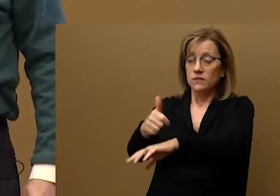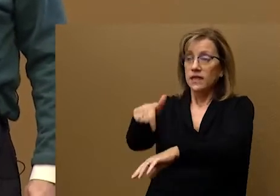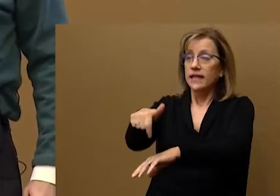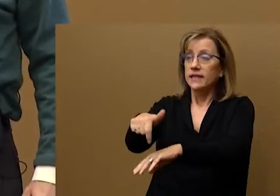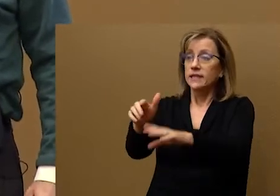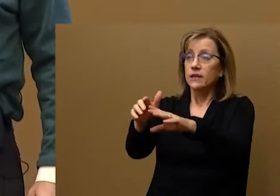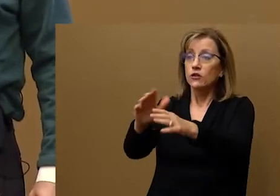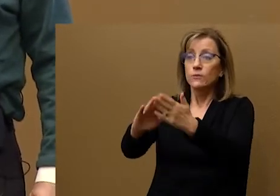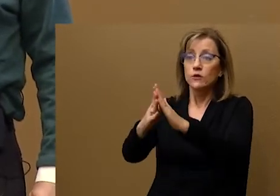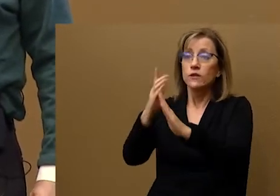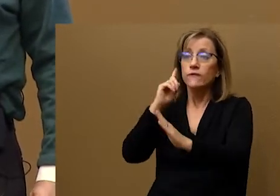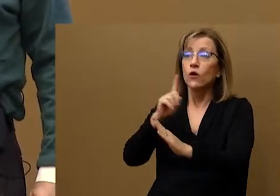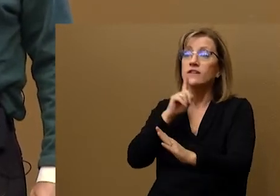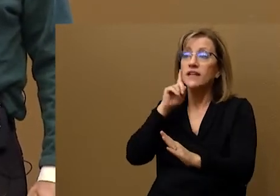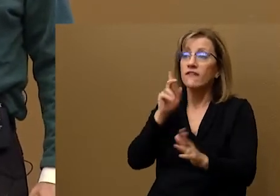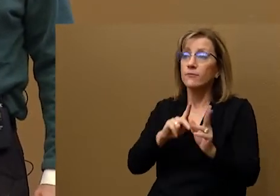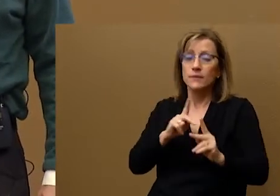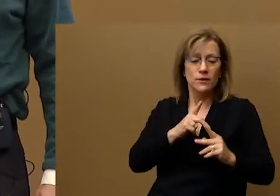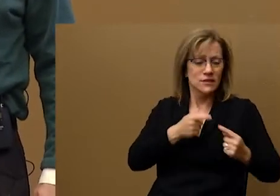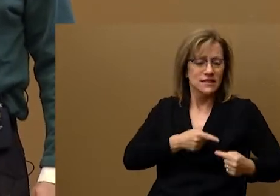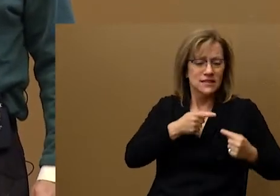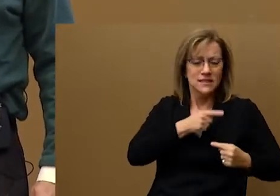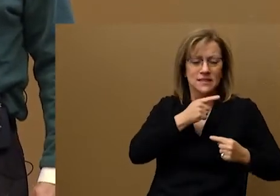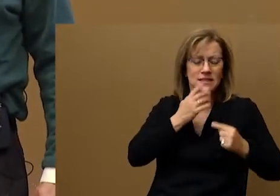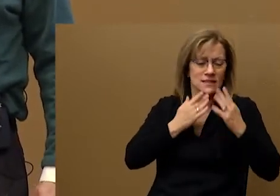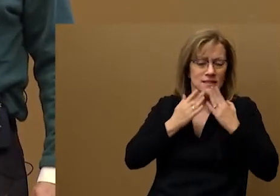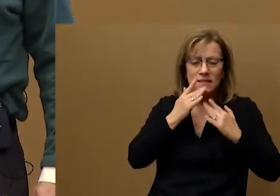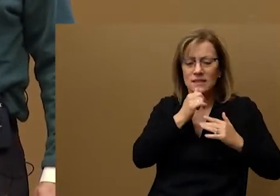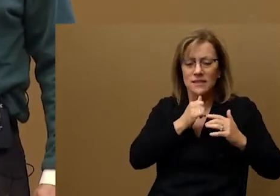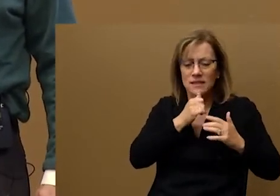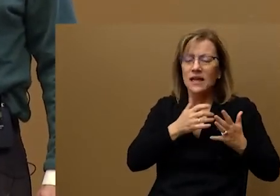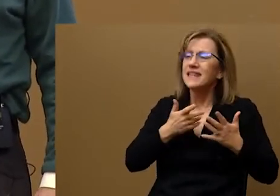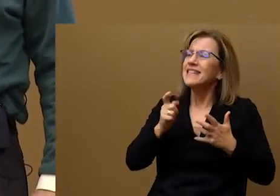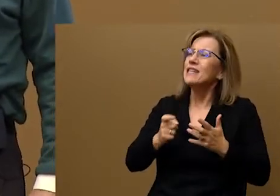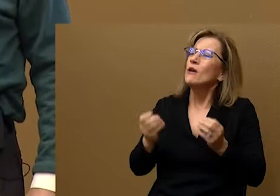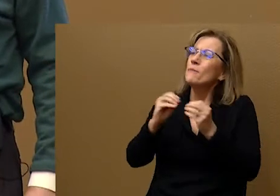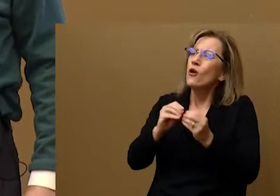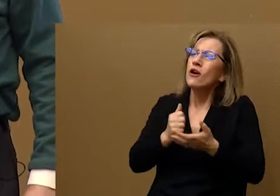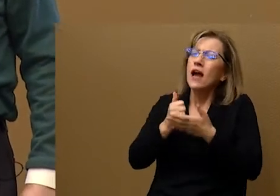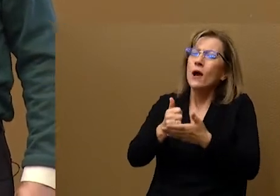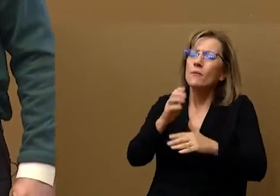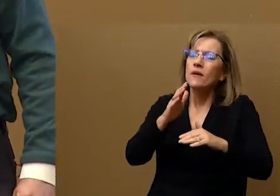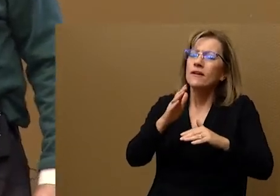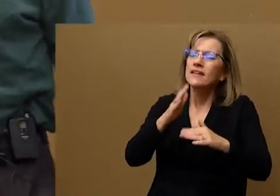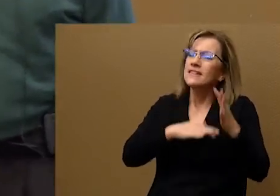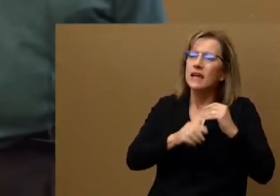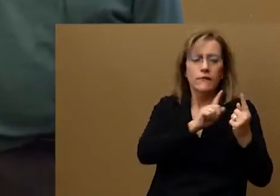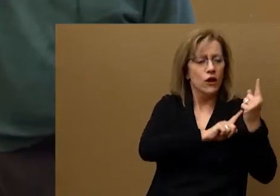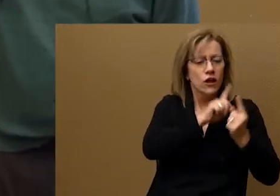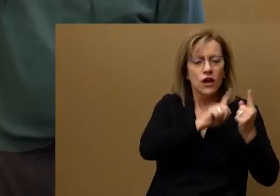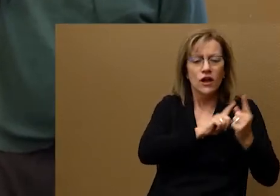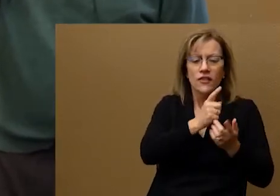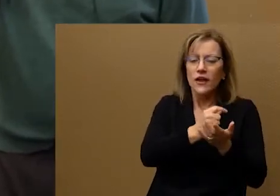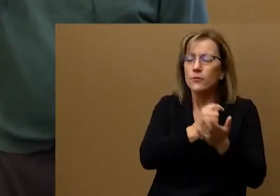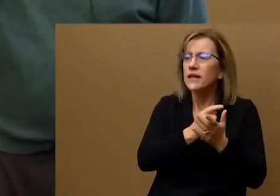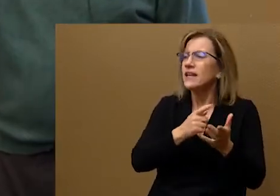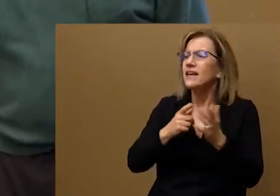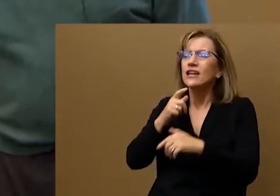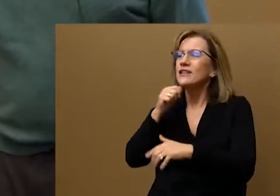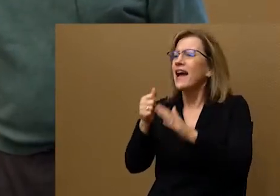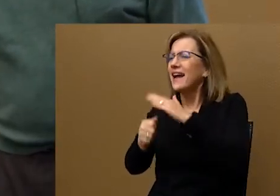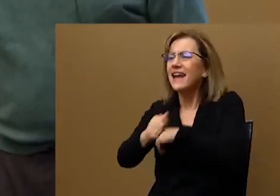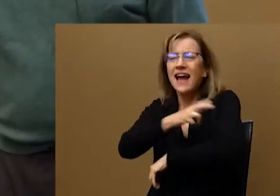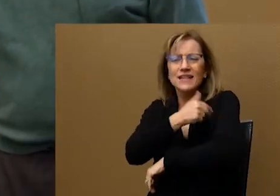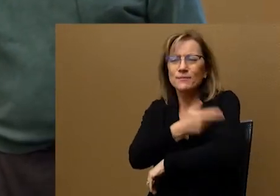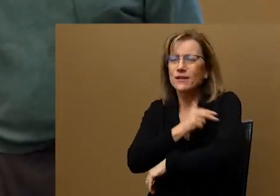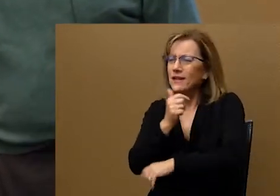community for deaf people who are really struggling, who need more help than individual therapy, but really shouldn't be in a hospital. So it's a